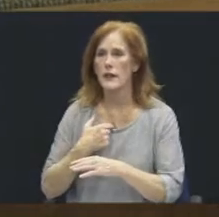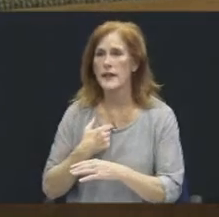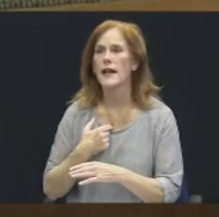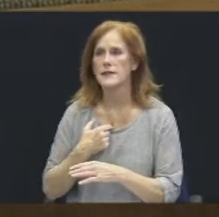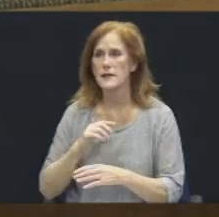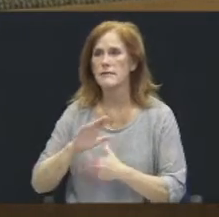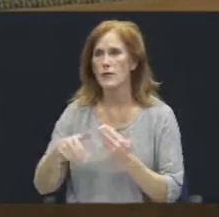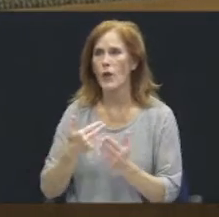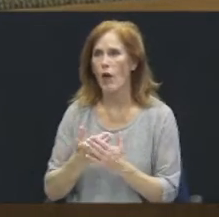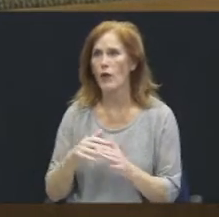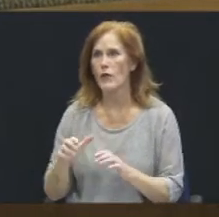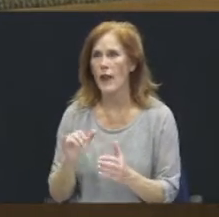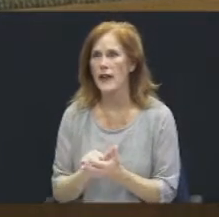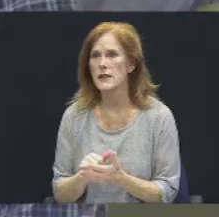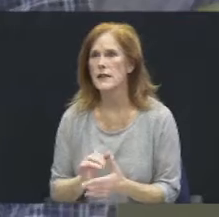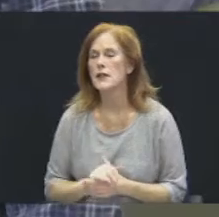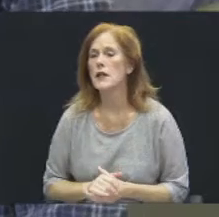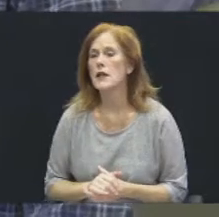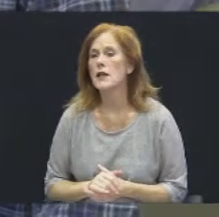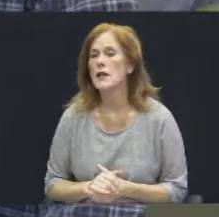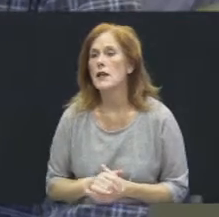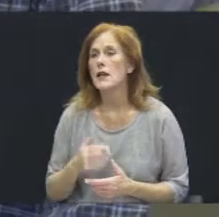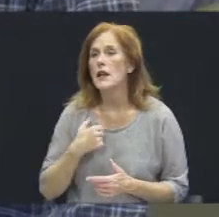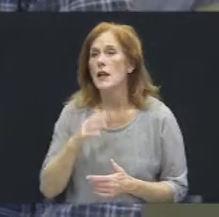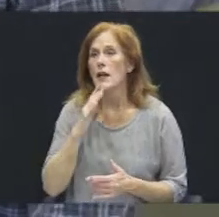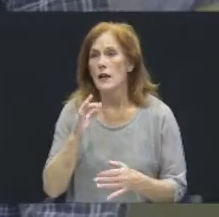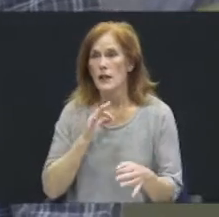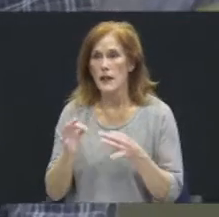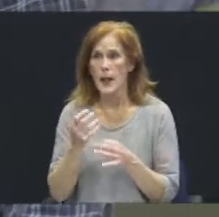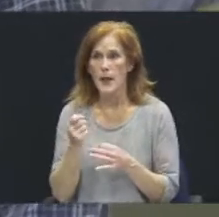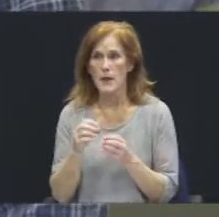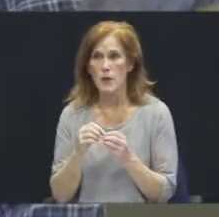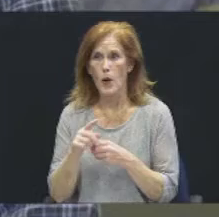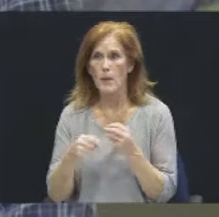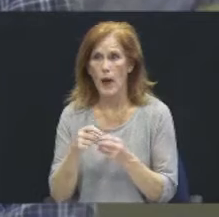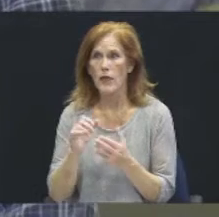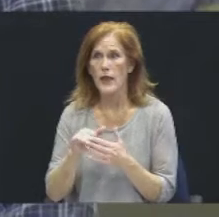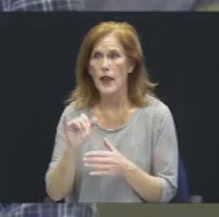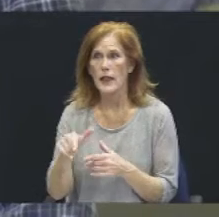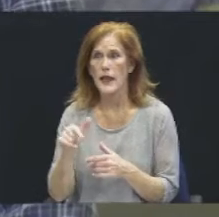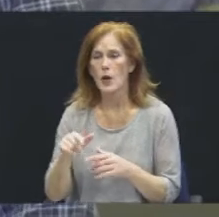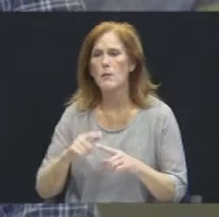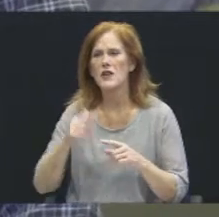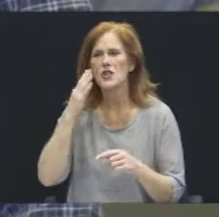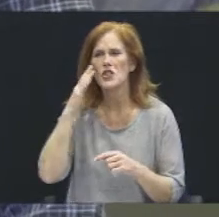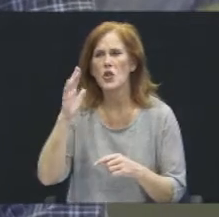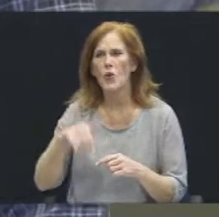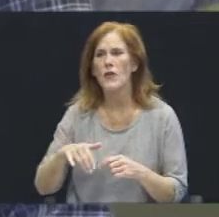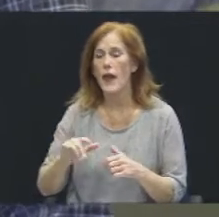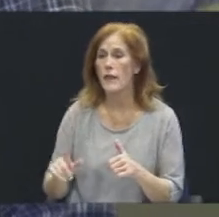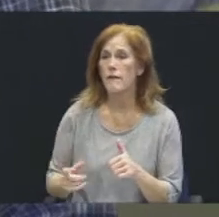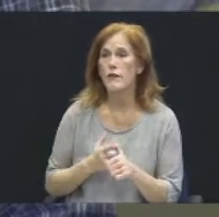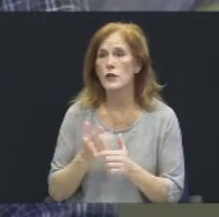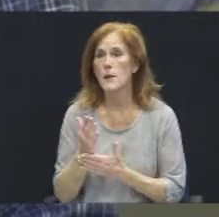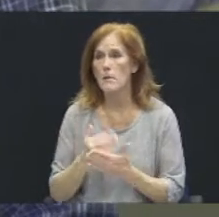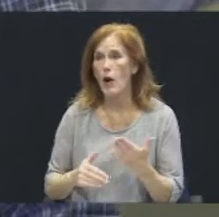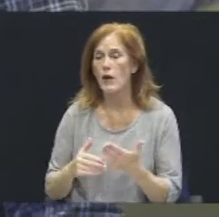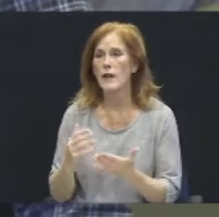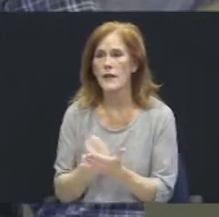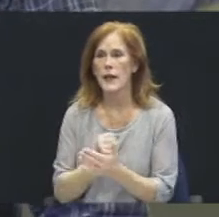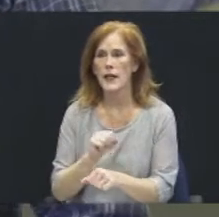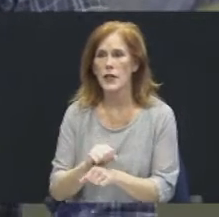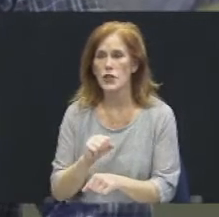all. Yeah. So I'll get in a little bit more to that later. But just know that the initial part of getting a